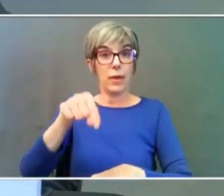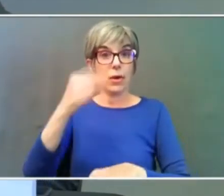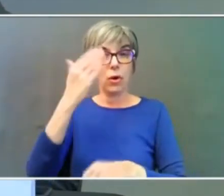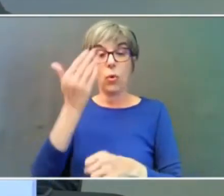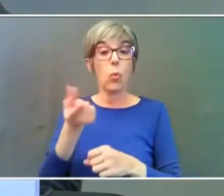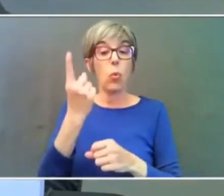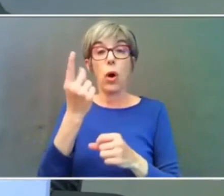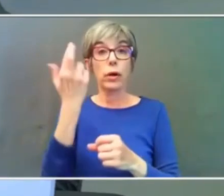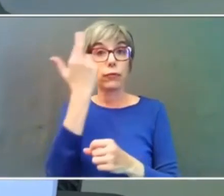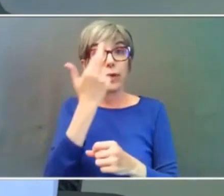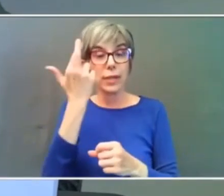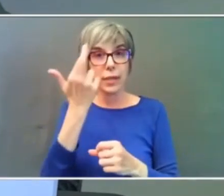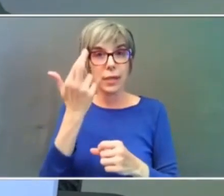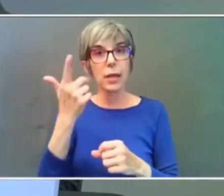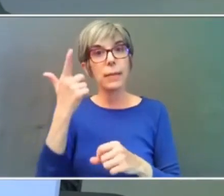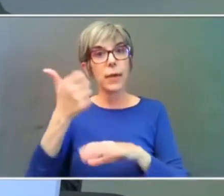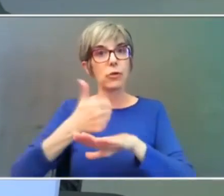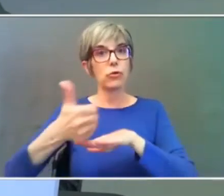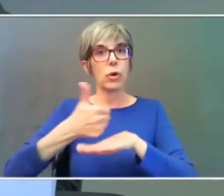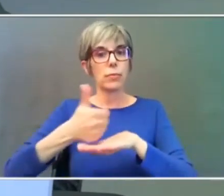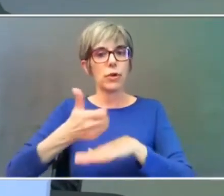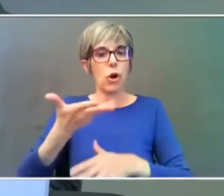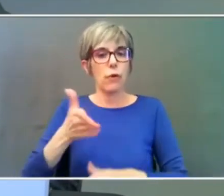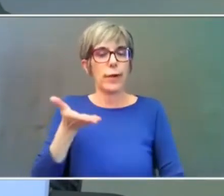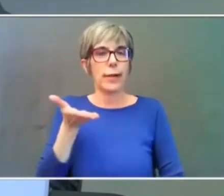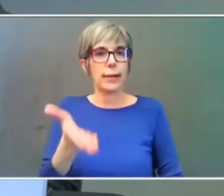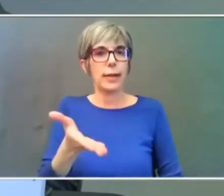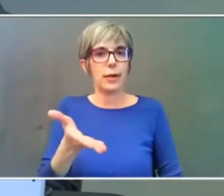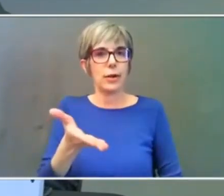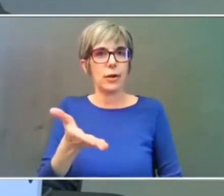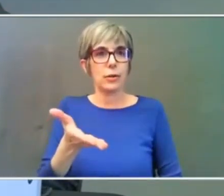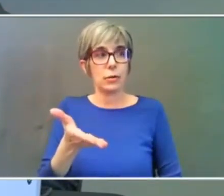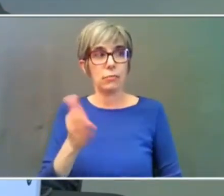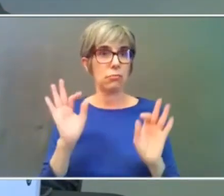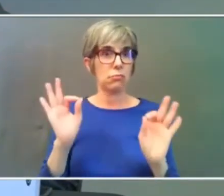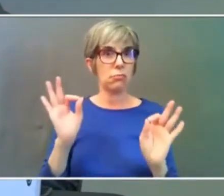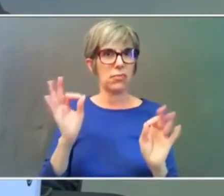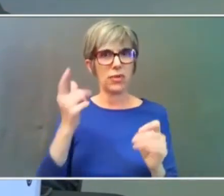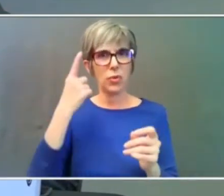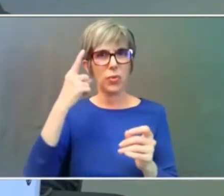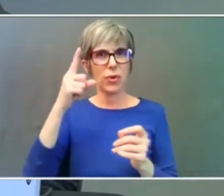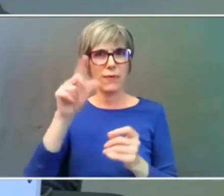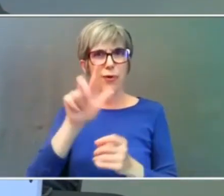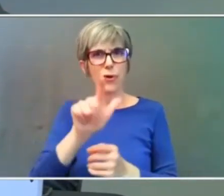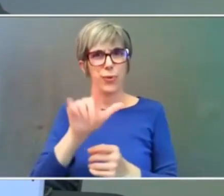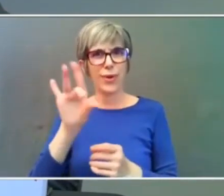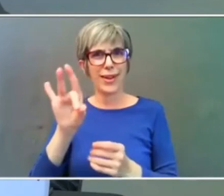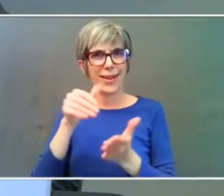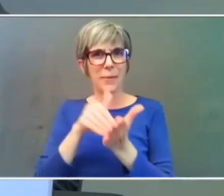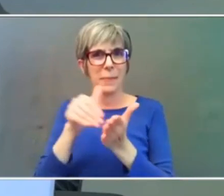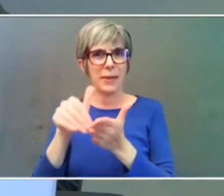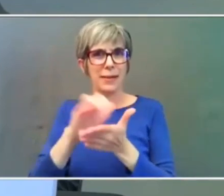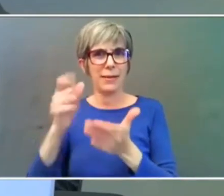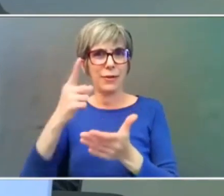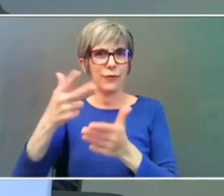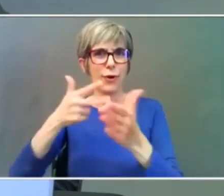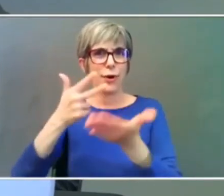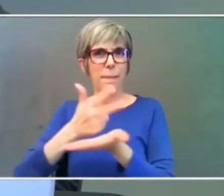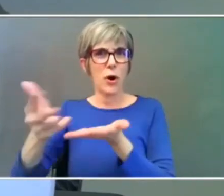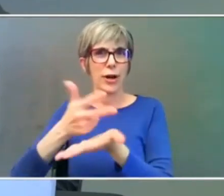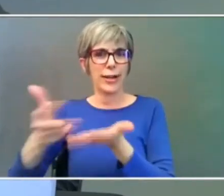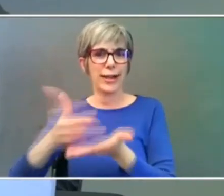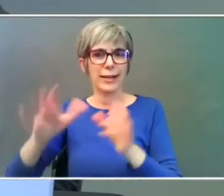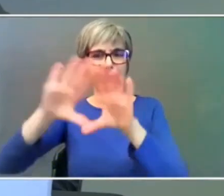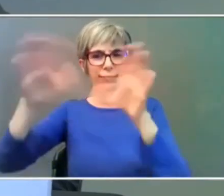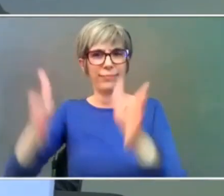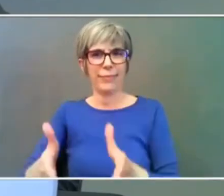Okay, so if it's near transportation, what do we need a parking deck for? Okay, because, you know,